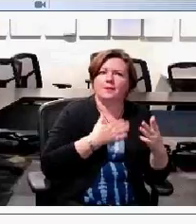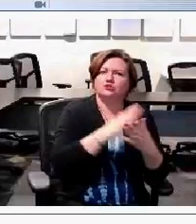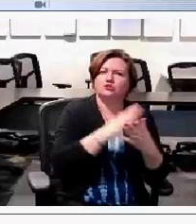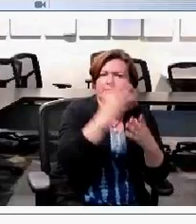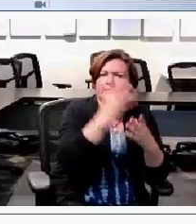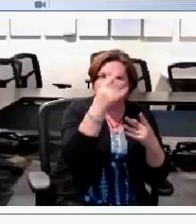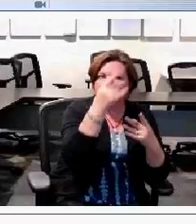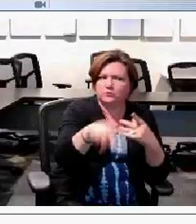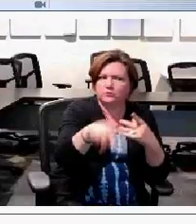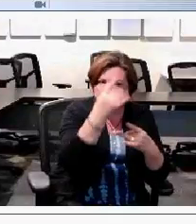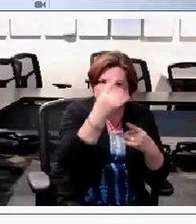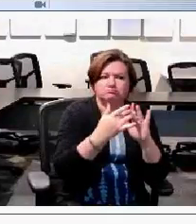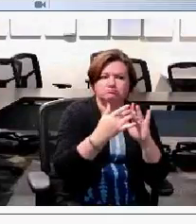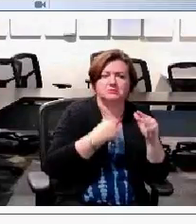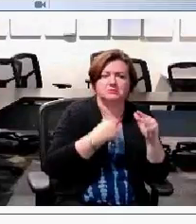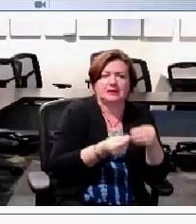they're interested.